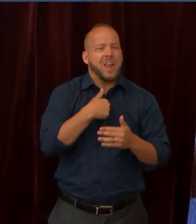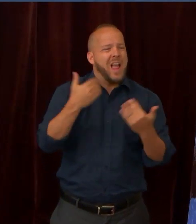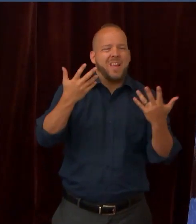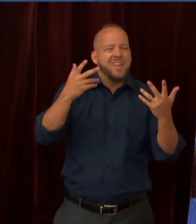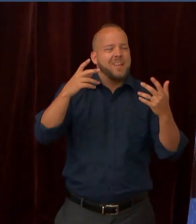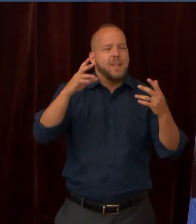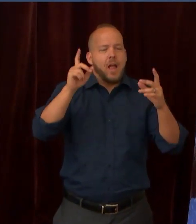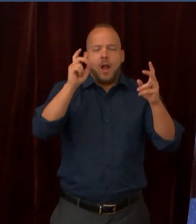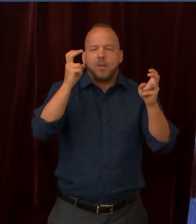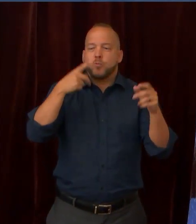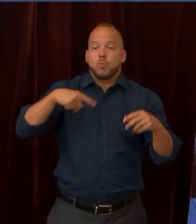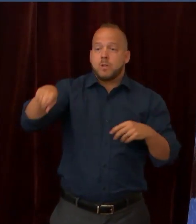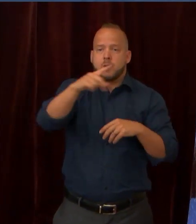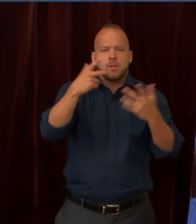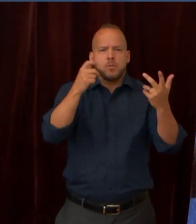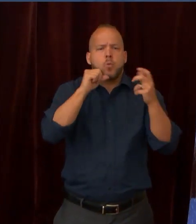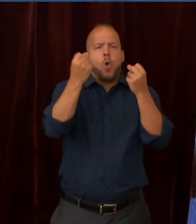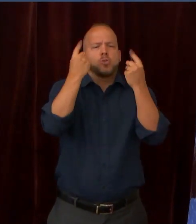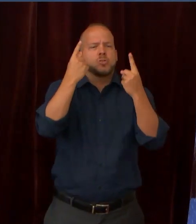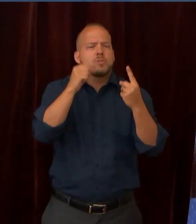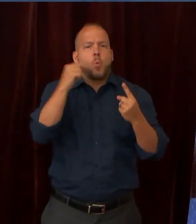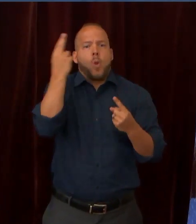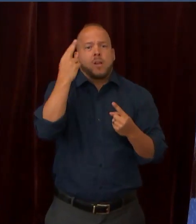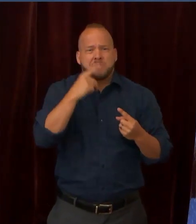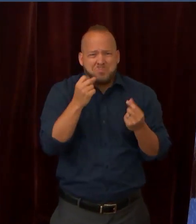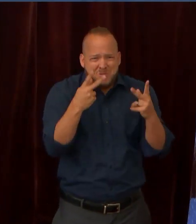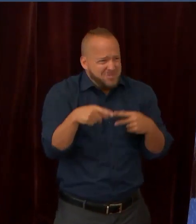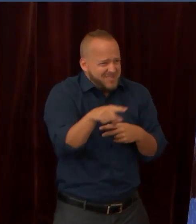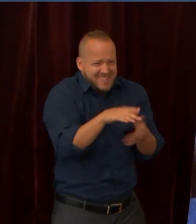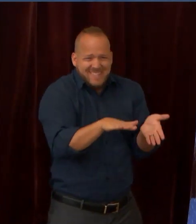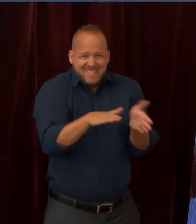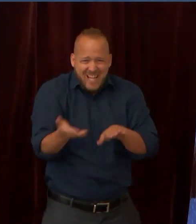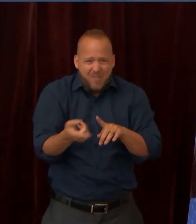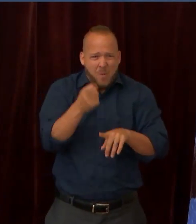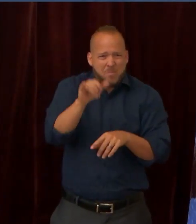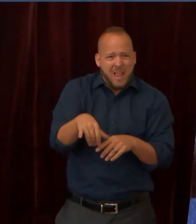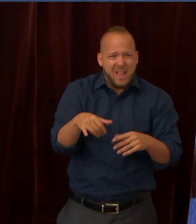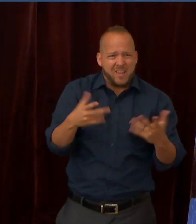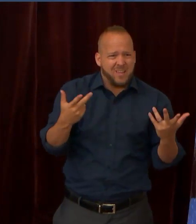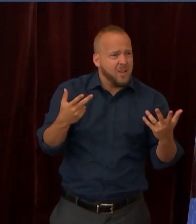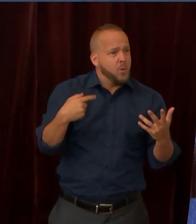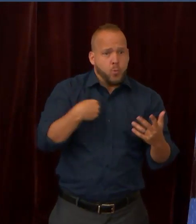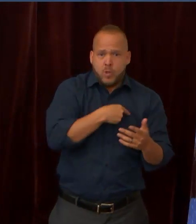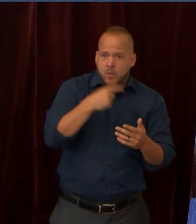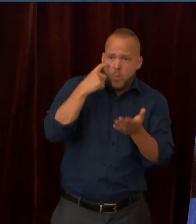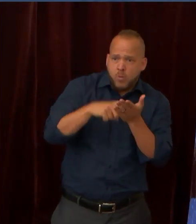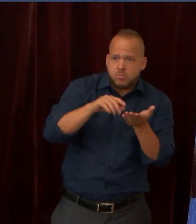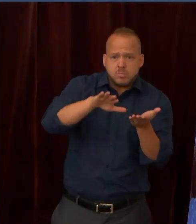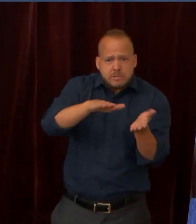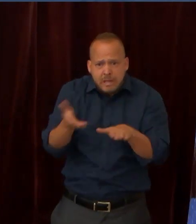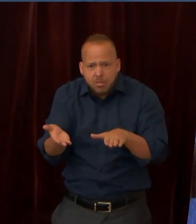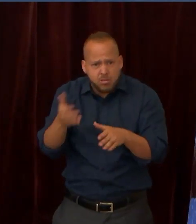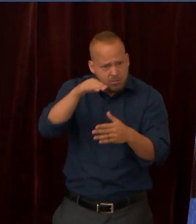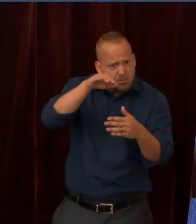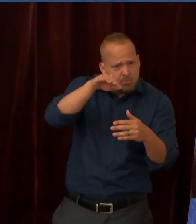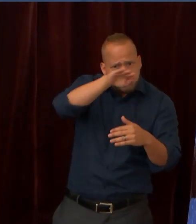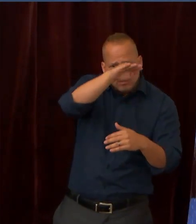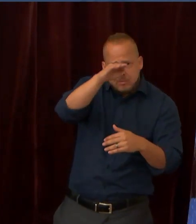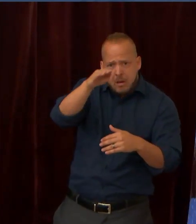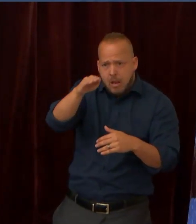that significantly. We've seen the rate of fatalities go down. We've had a little reduction in the rate of